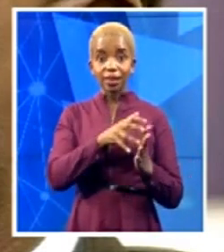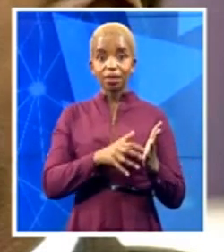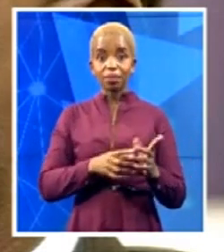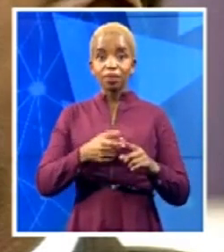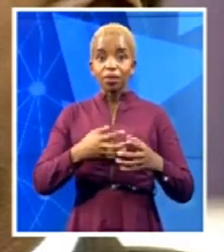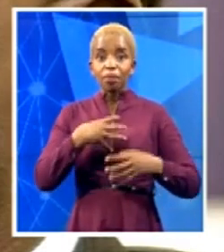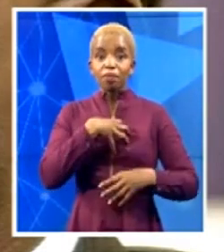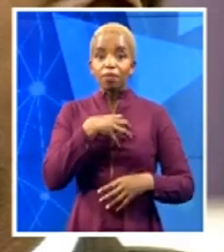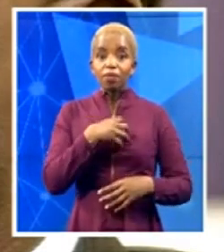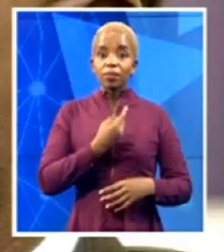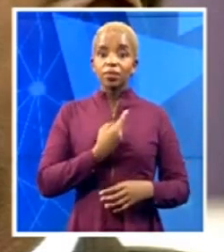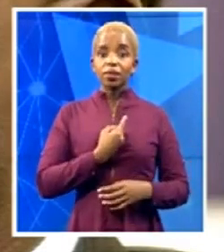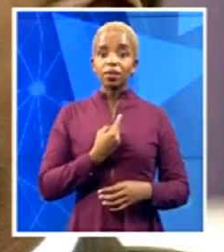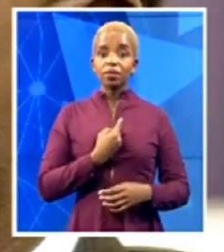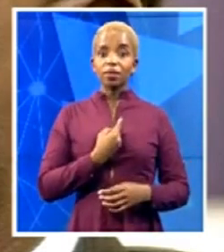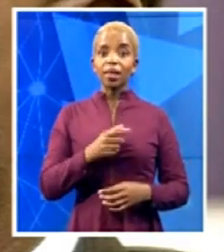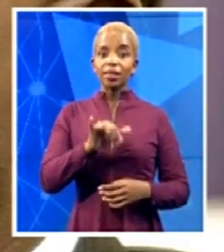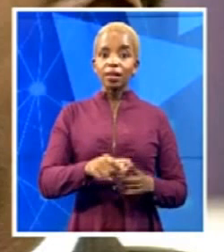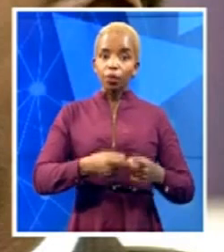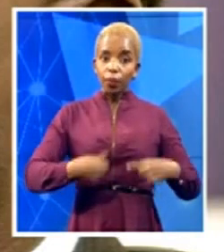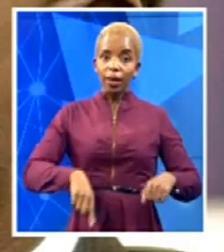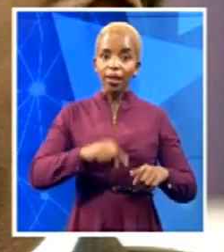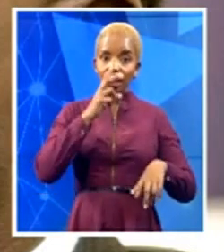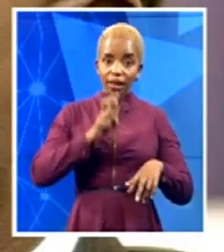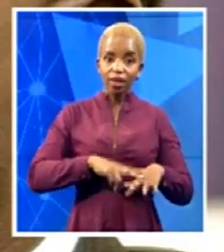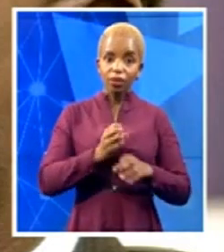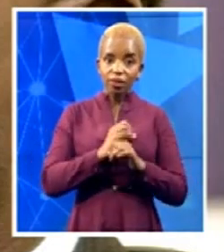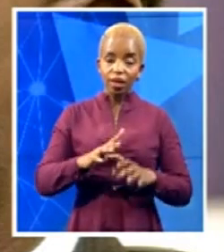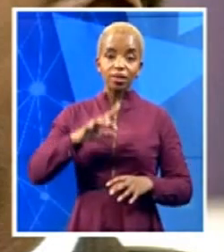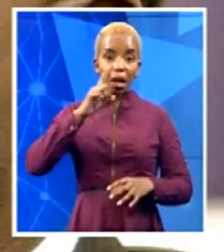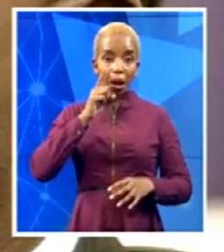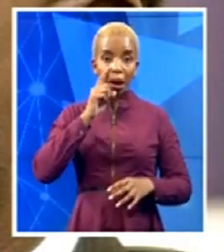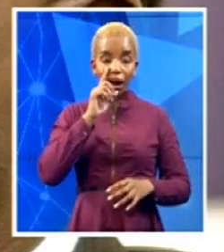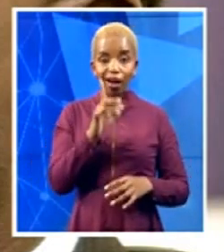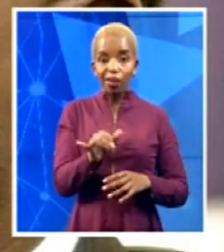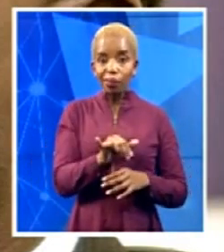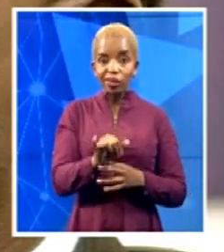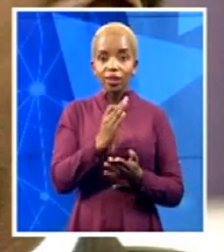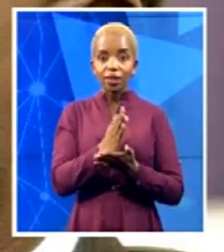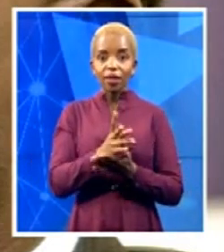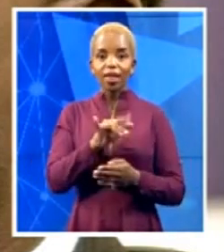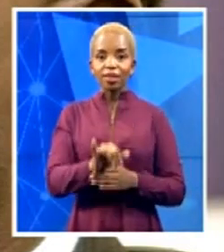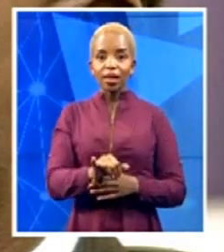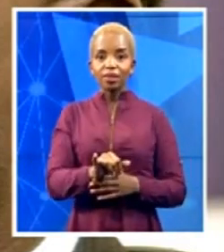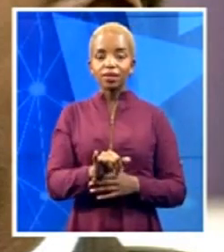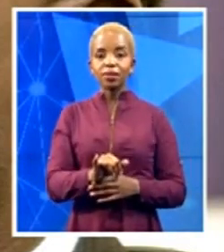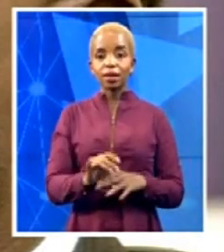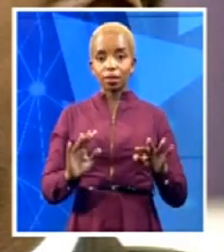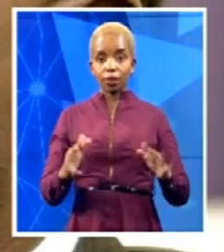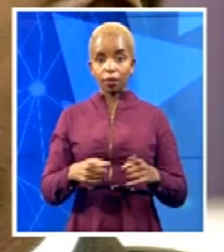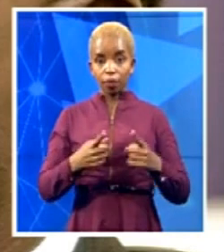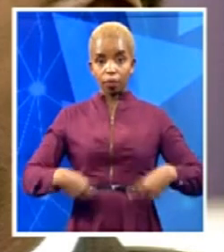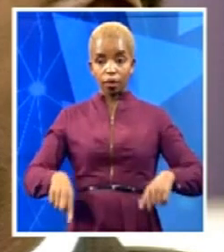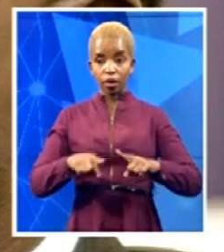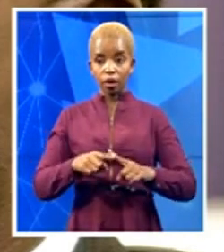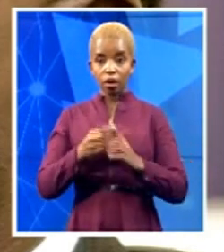need to start looking at which of the sectors, right, can re-engage the economy in a way that is measured and controlled. It's in his own statement if you